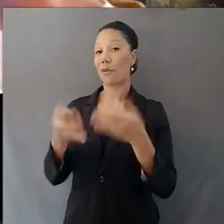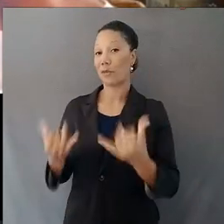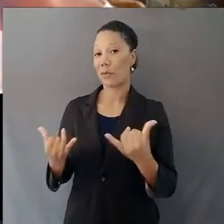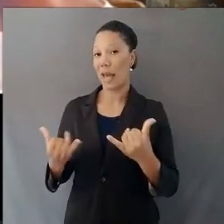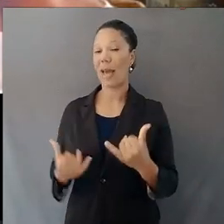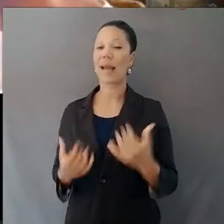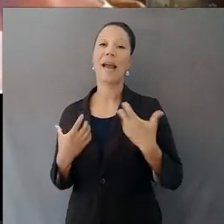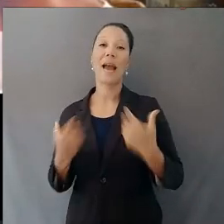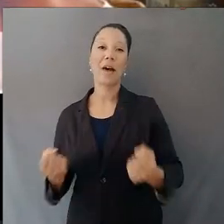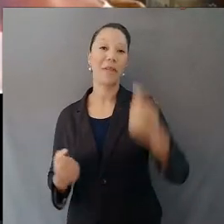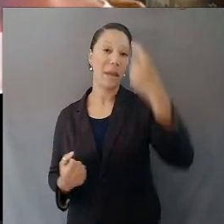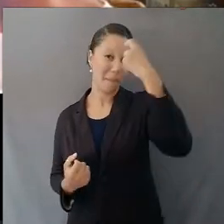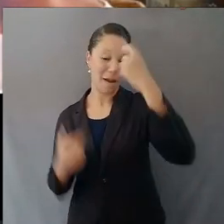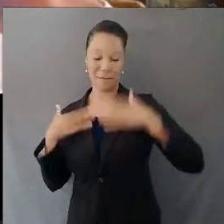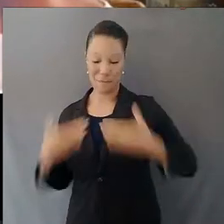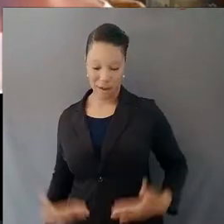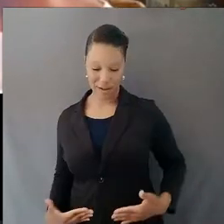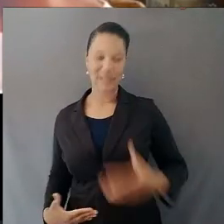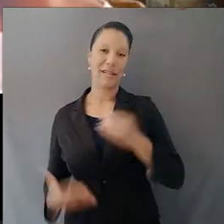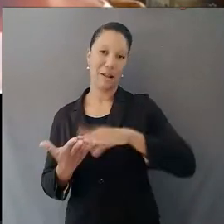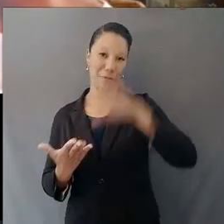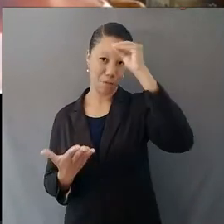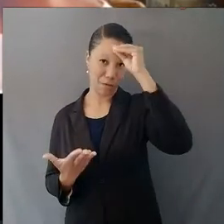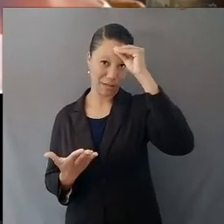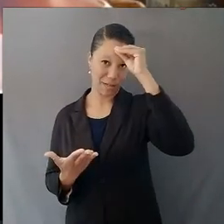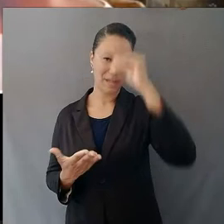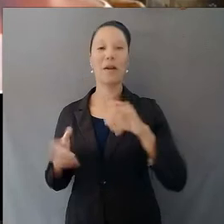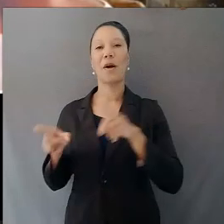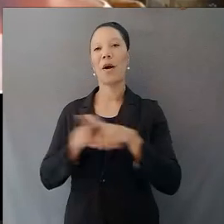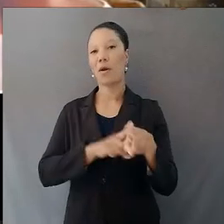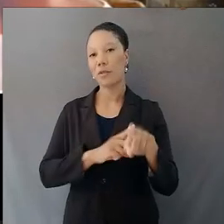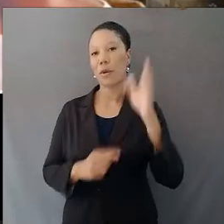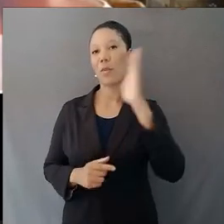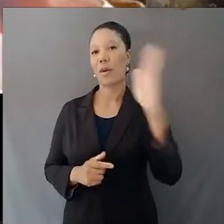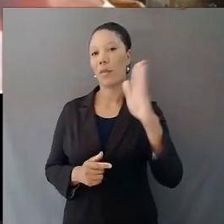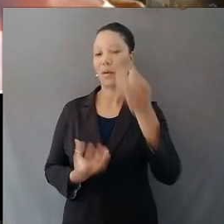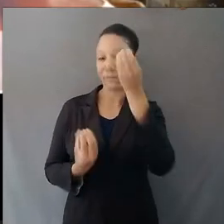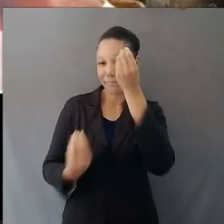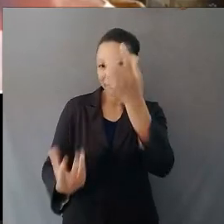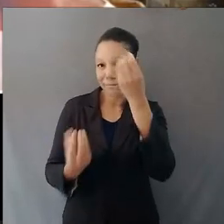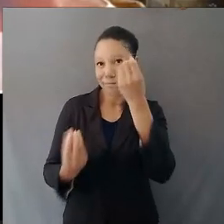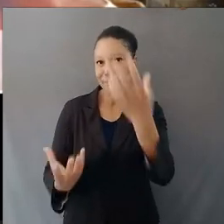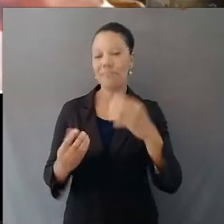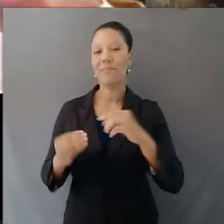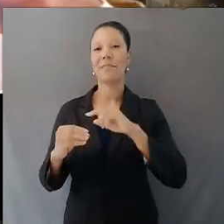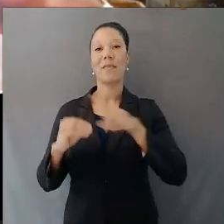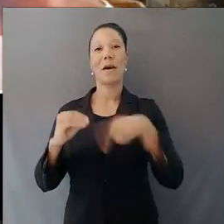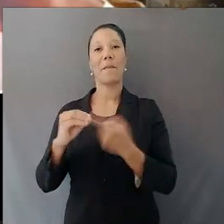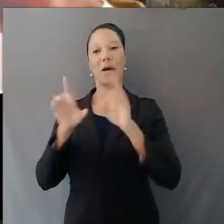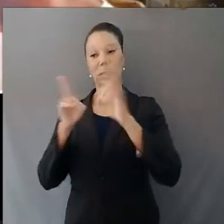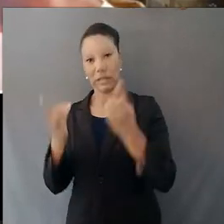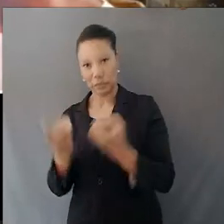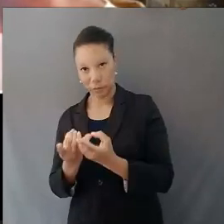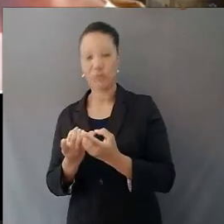healthy bodies, and healthy learning. And we also provide you with updates from the district,